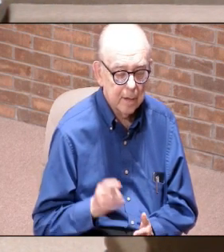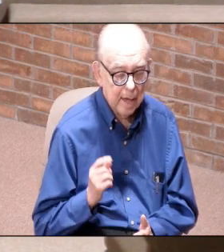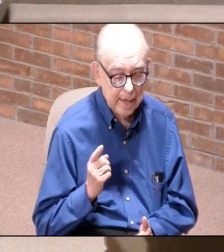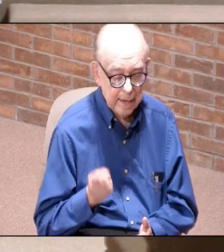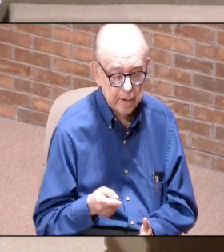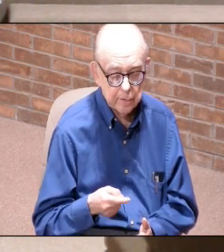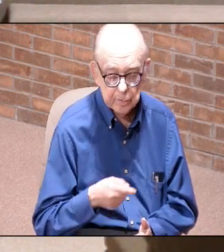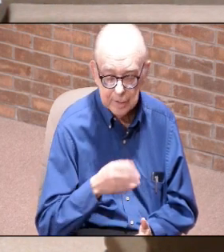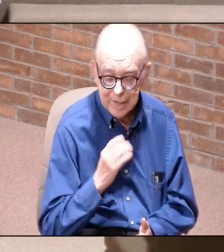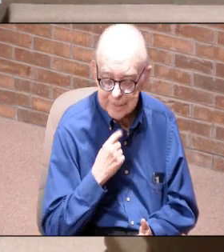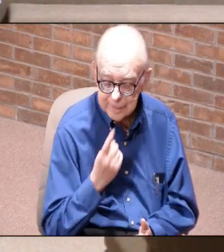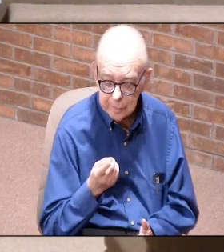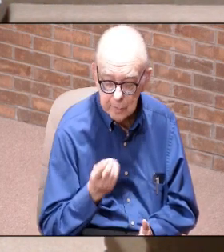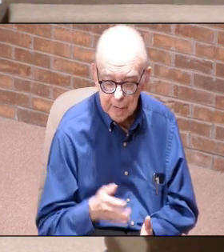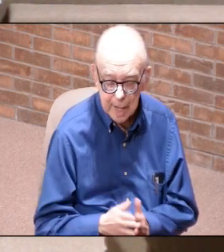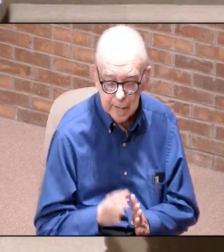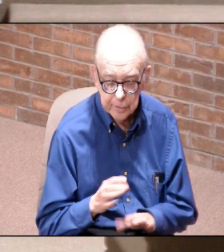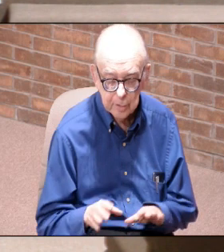you to do,